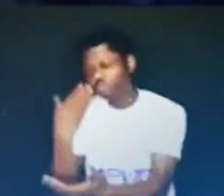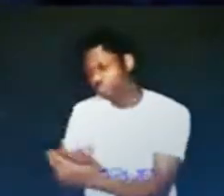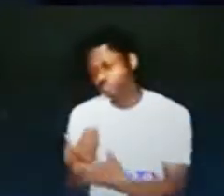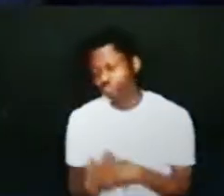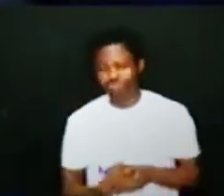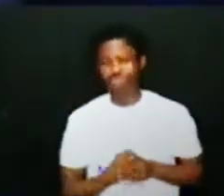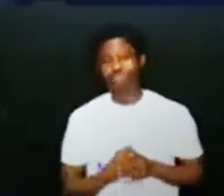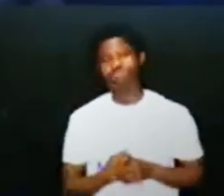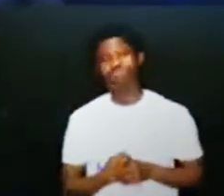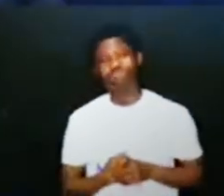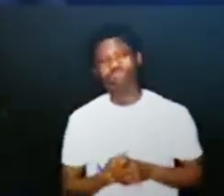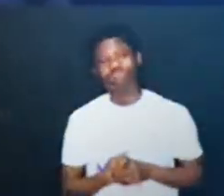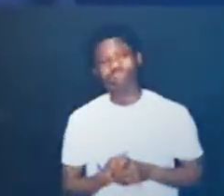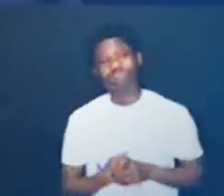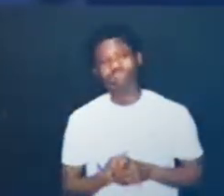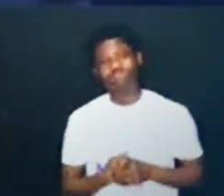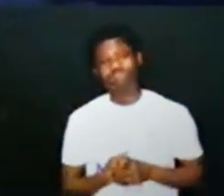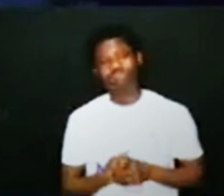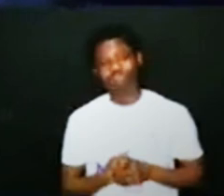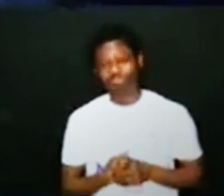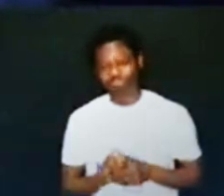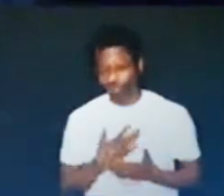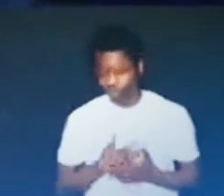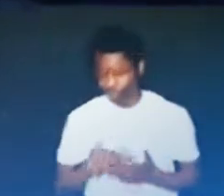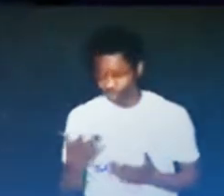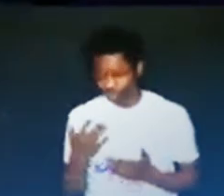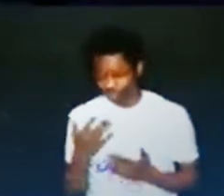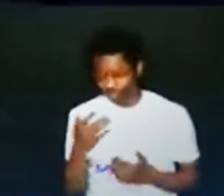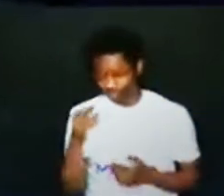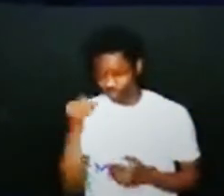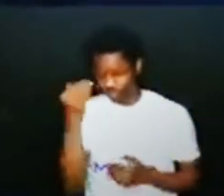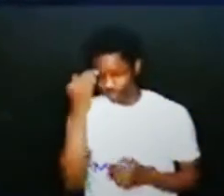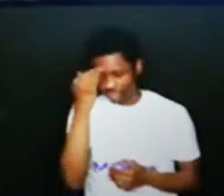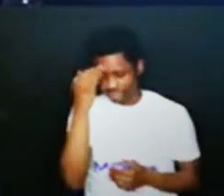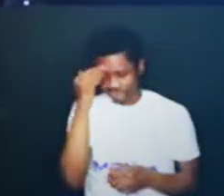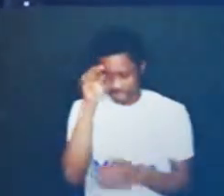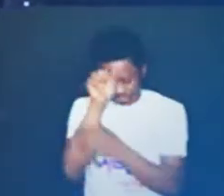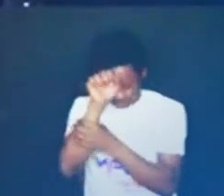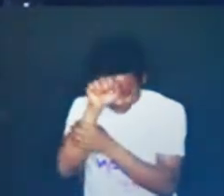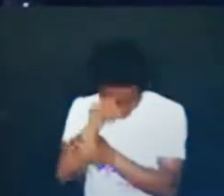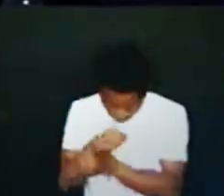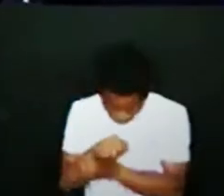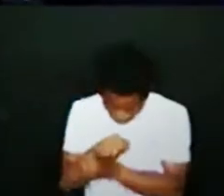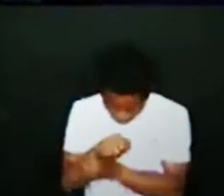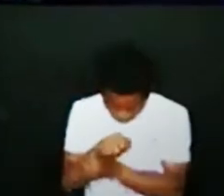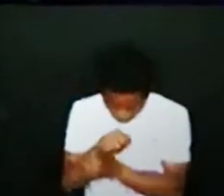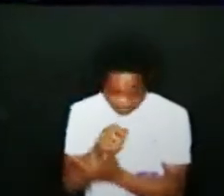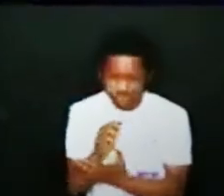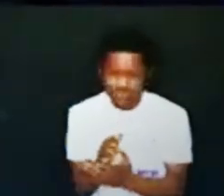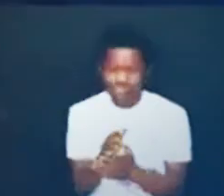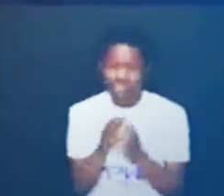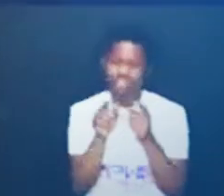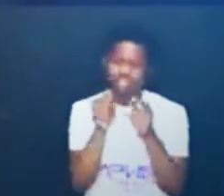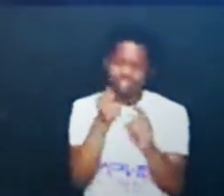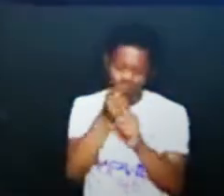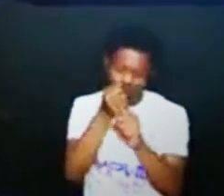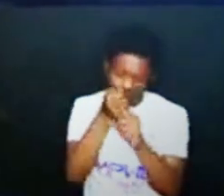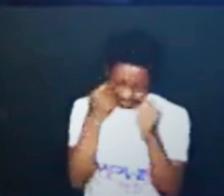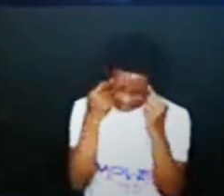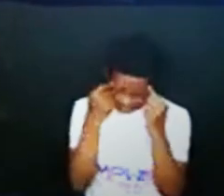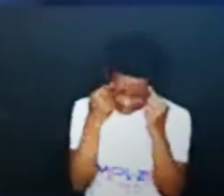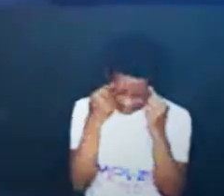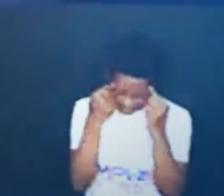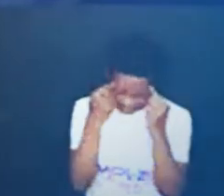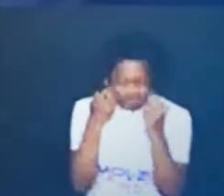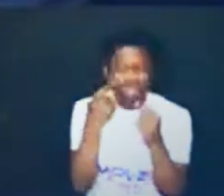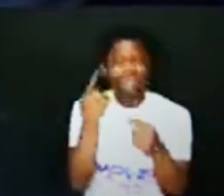to bow down your head a bit. What is the state of your heart?